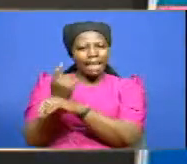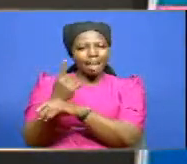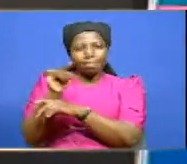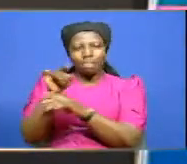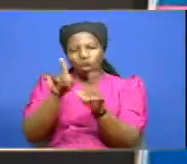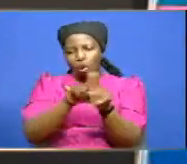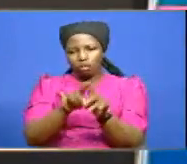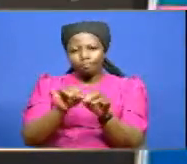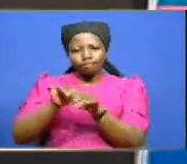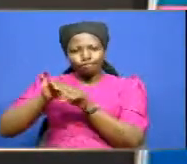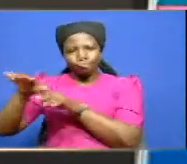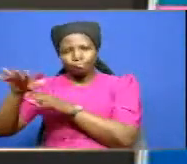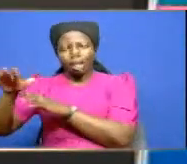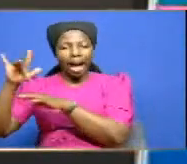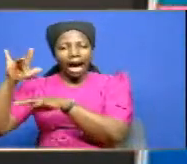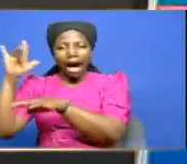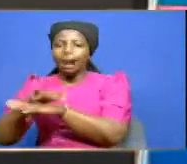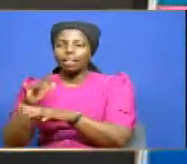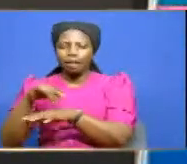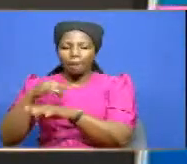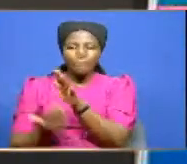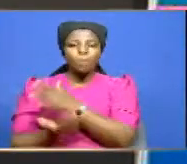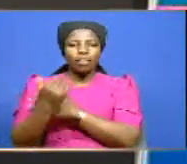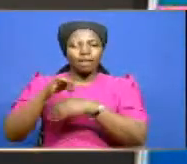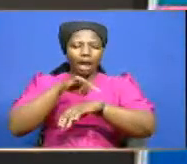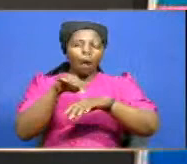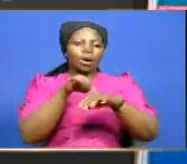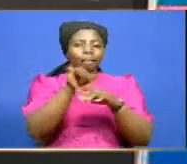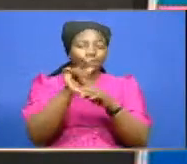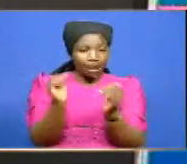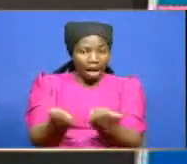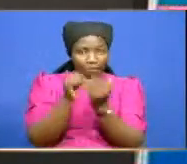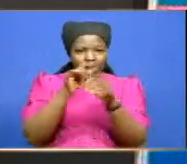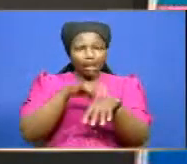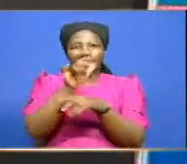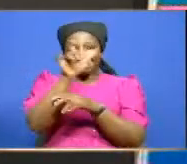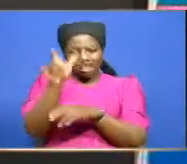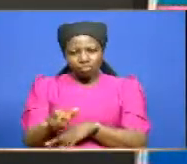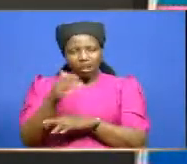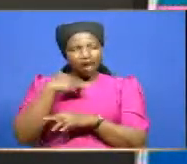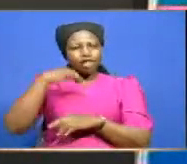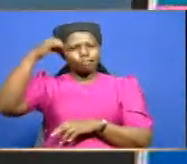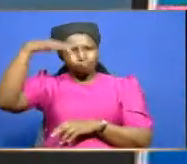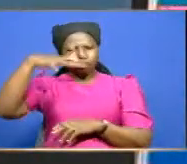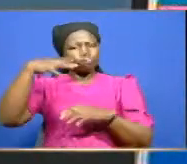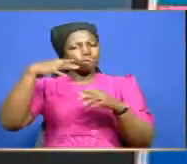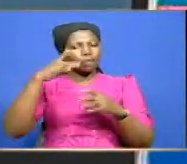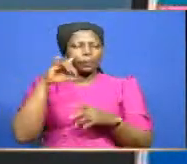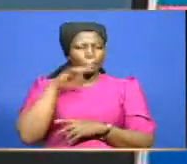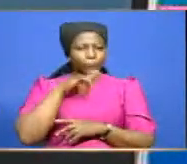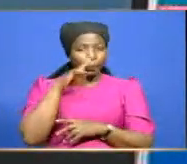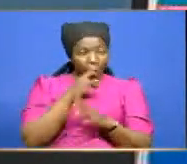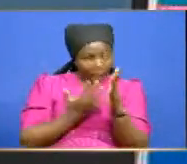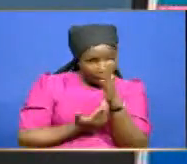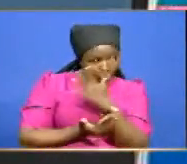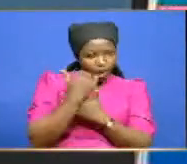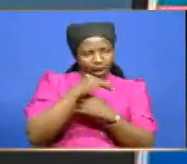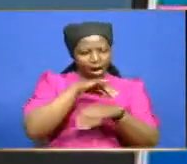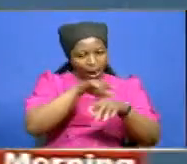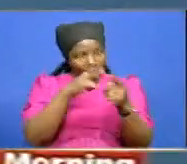stretch to early morning hours. This, as the region will experience mainly sunny intervals during the morning hours, but